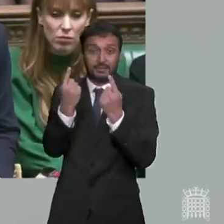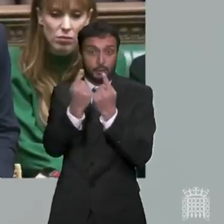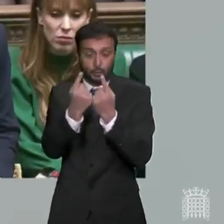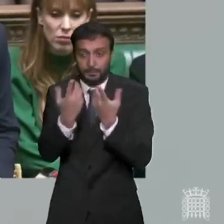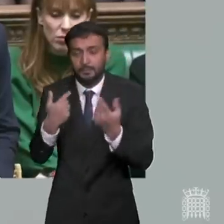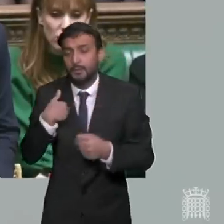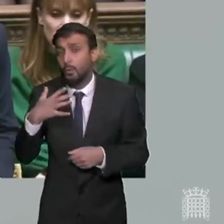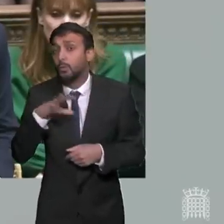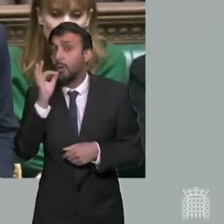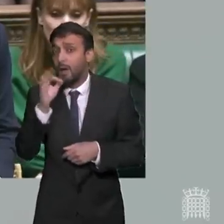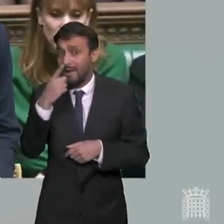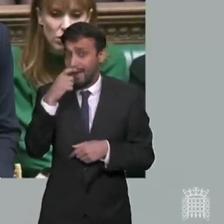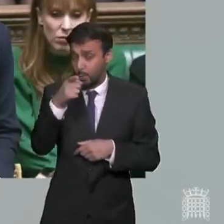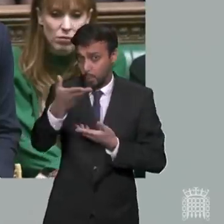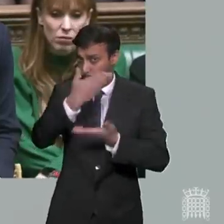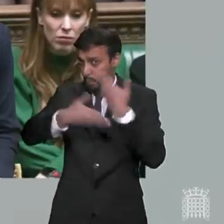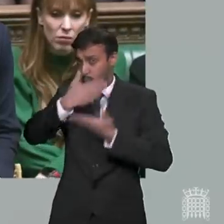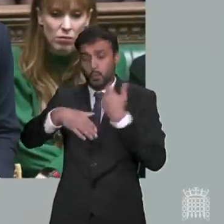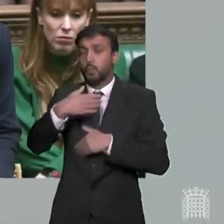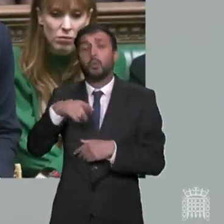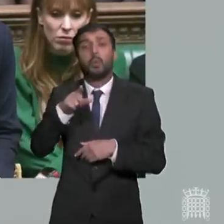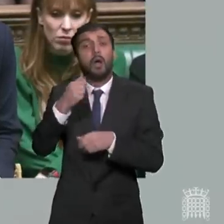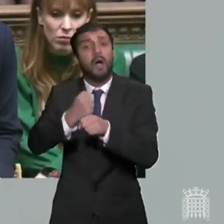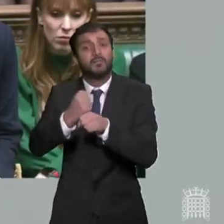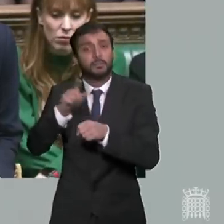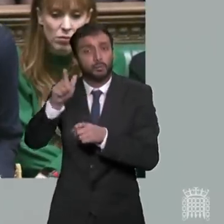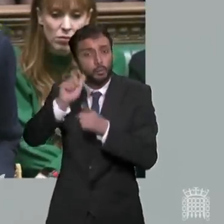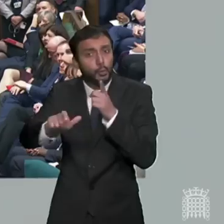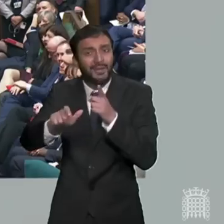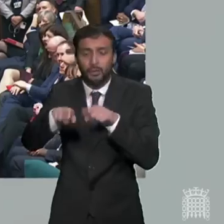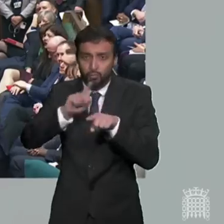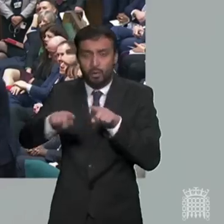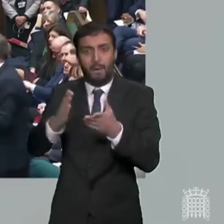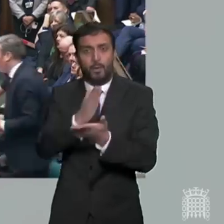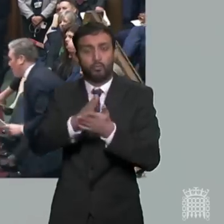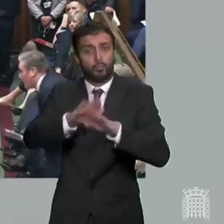the measures the country is taking to keep children safe this winter?